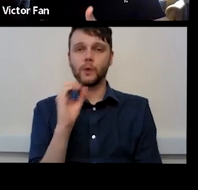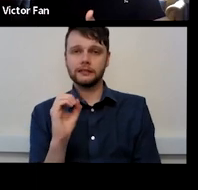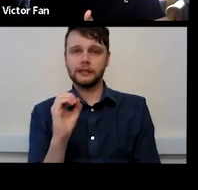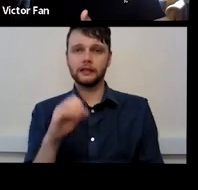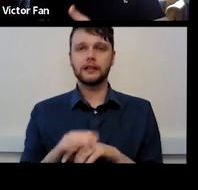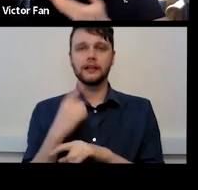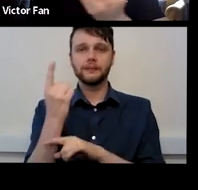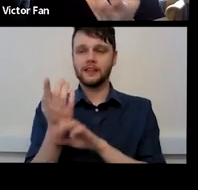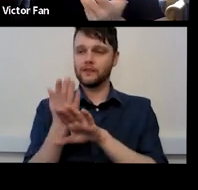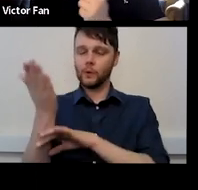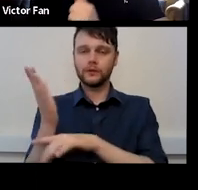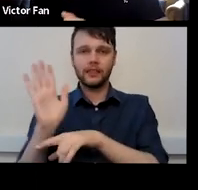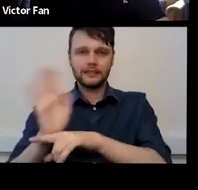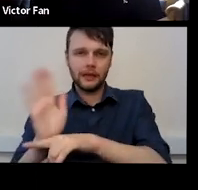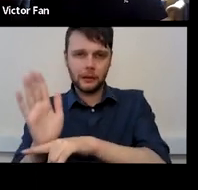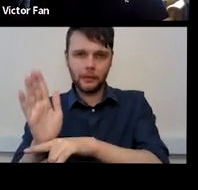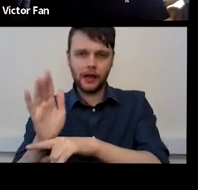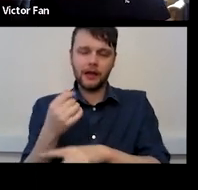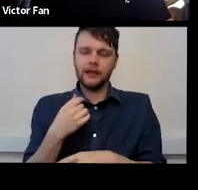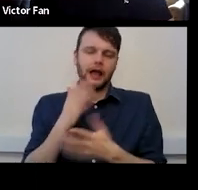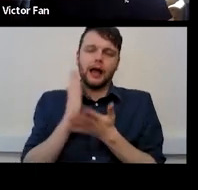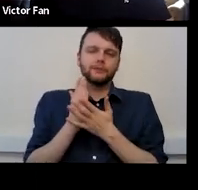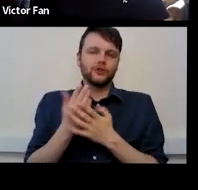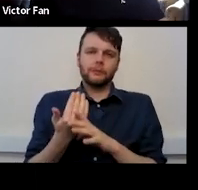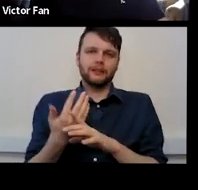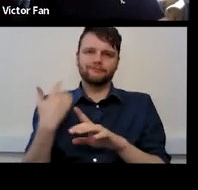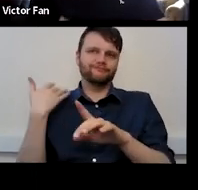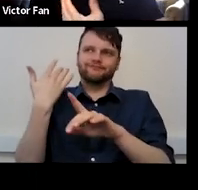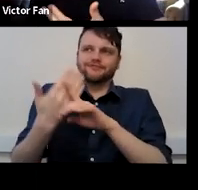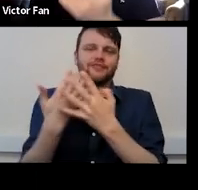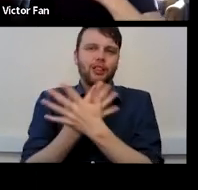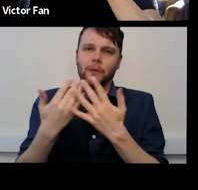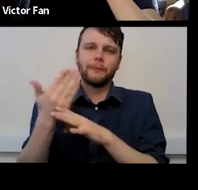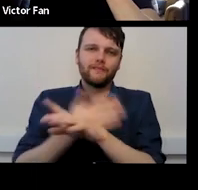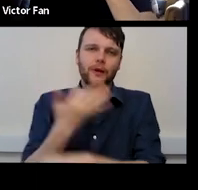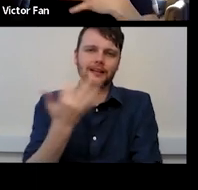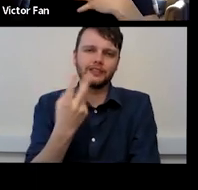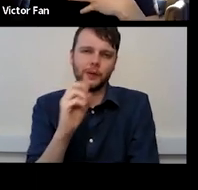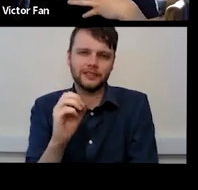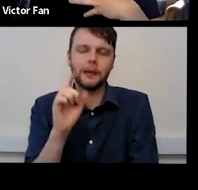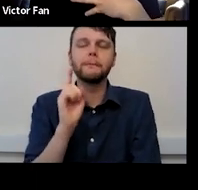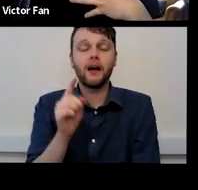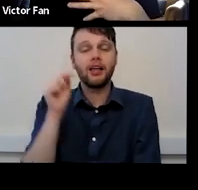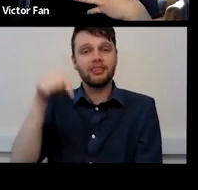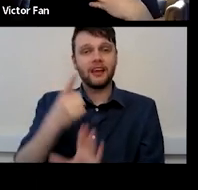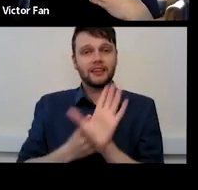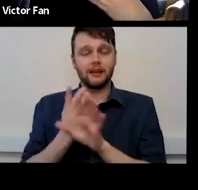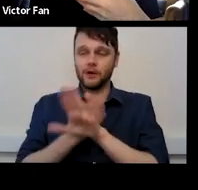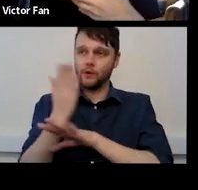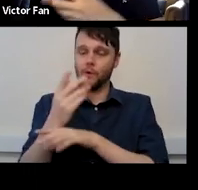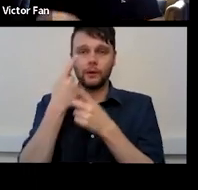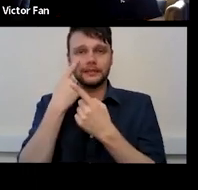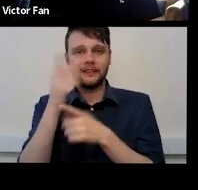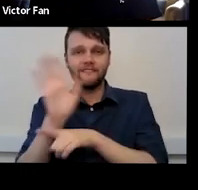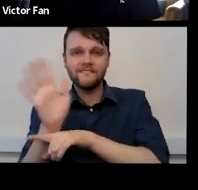went to the cinema. I'm sure that he went to the cinema earlier than 1920. But in 1920, he saw a